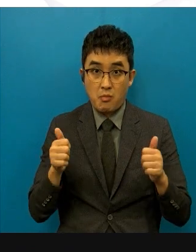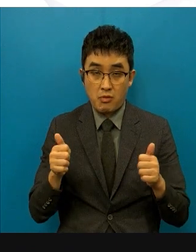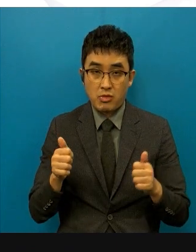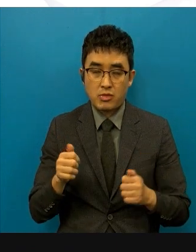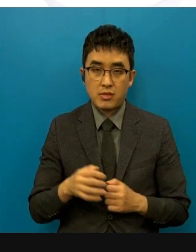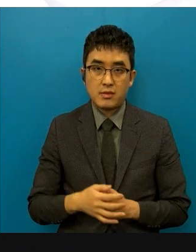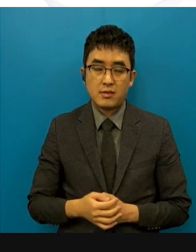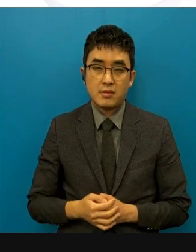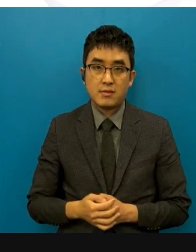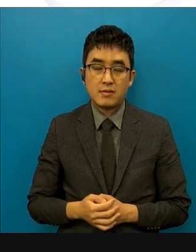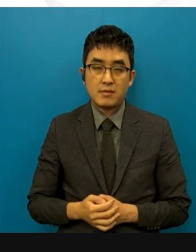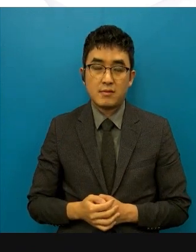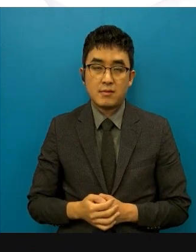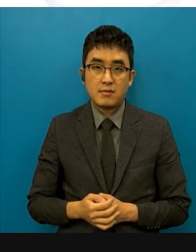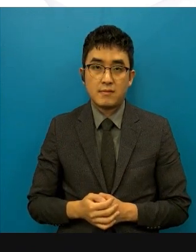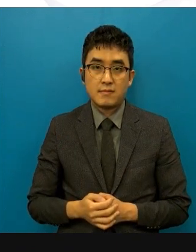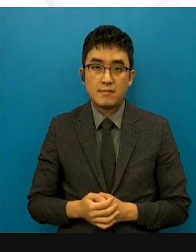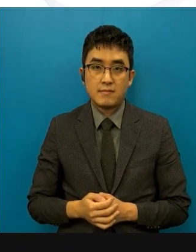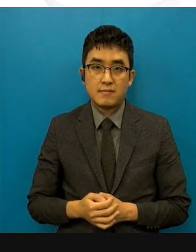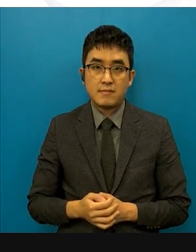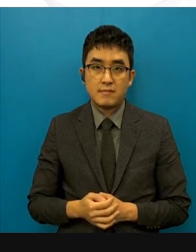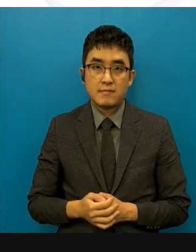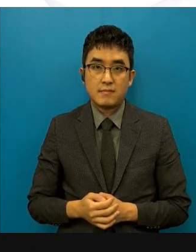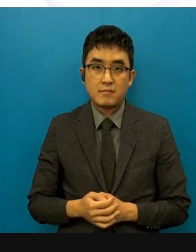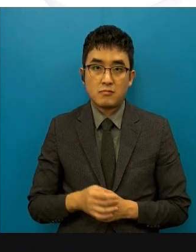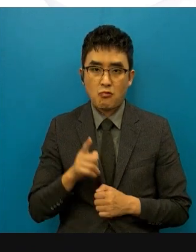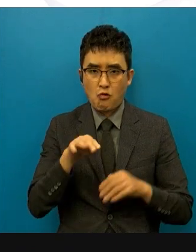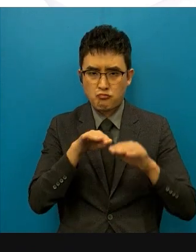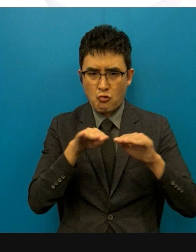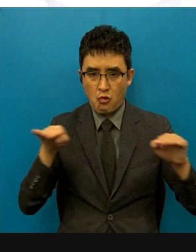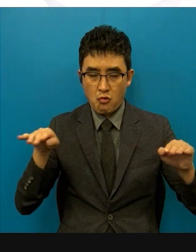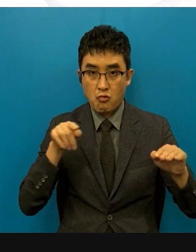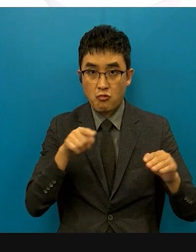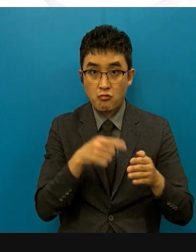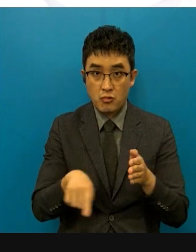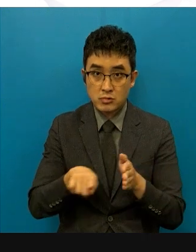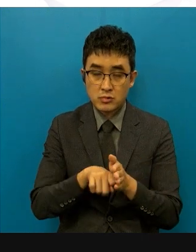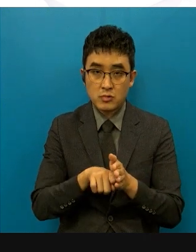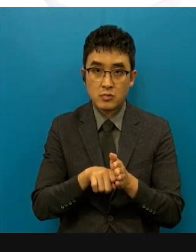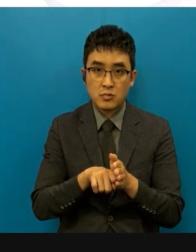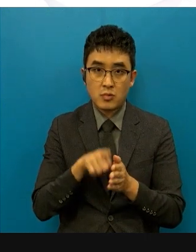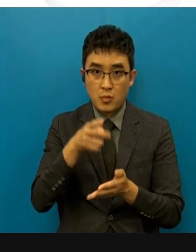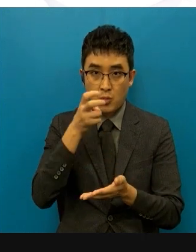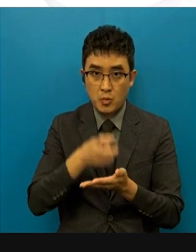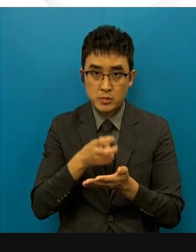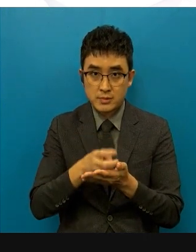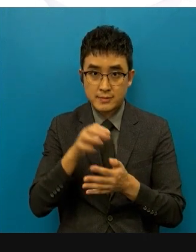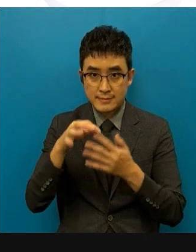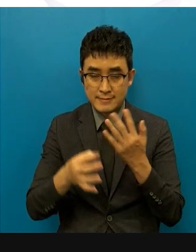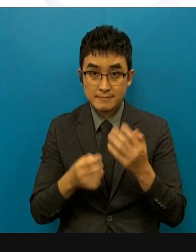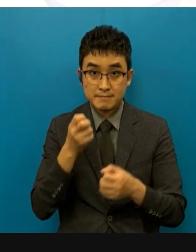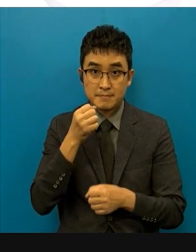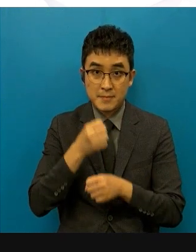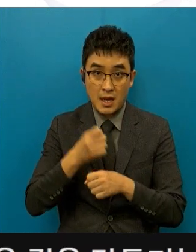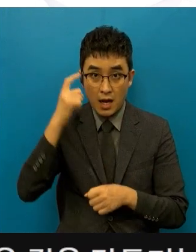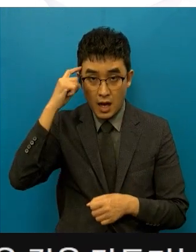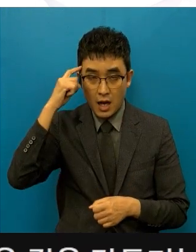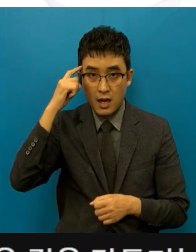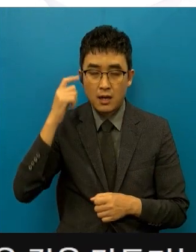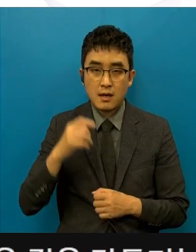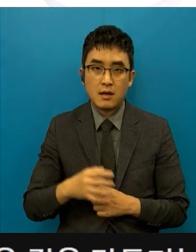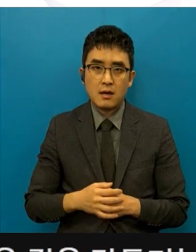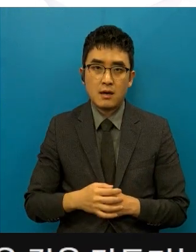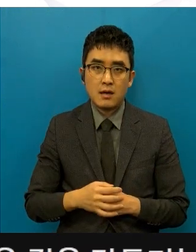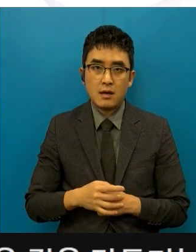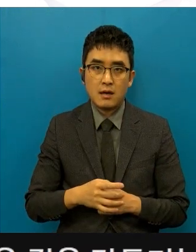to decide how this formula will apply. This is the court's general solution for topics that include